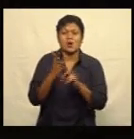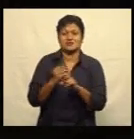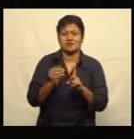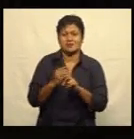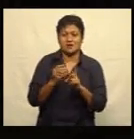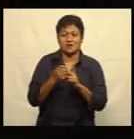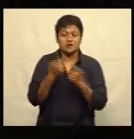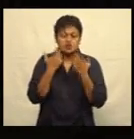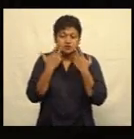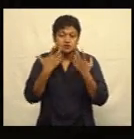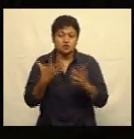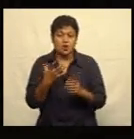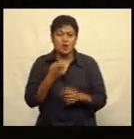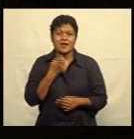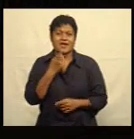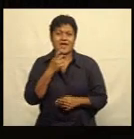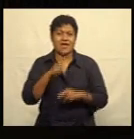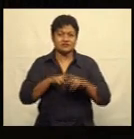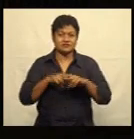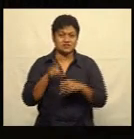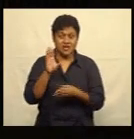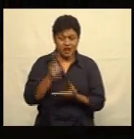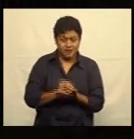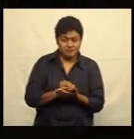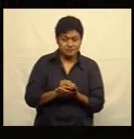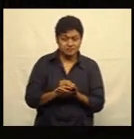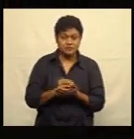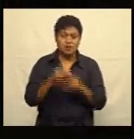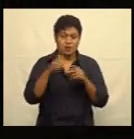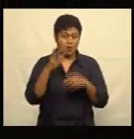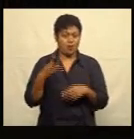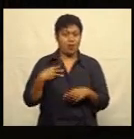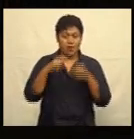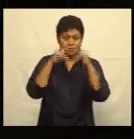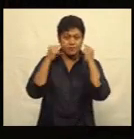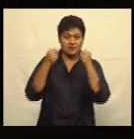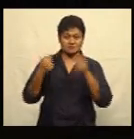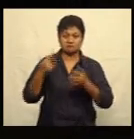Fiji app, wear a mask before entry, and limit shop